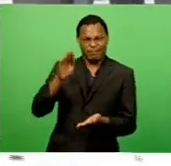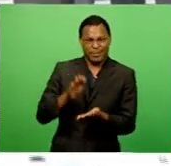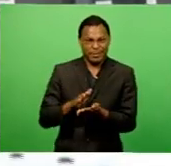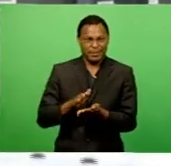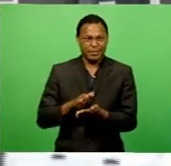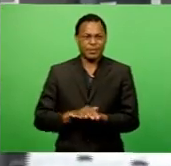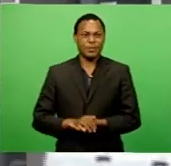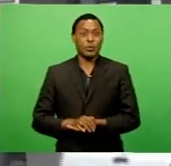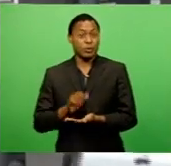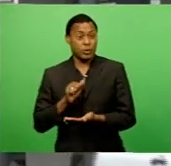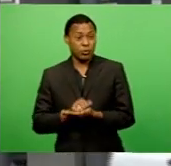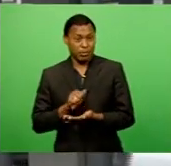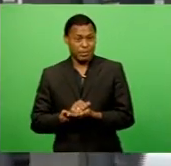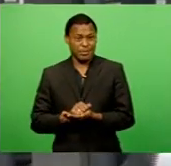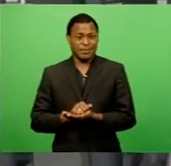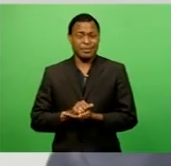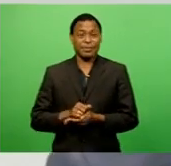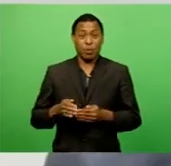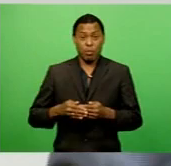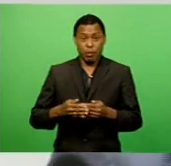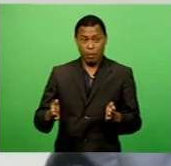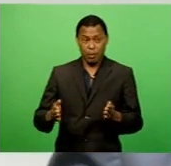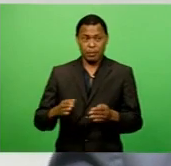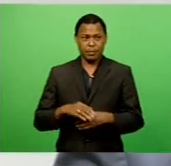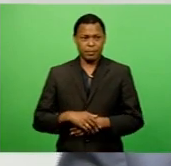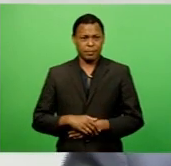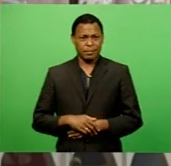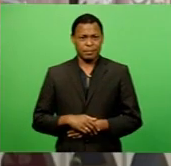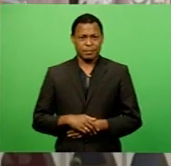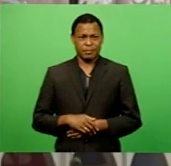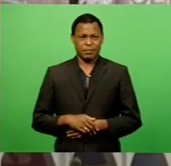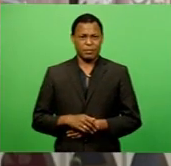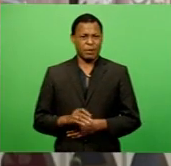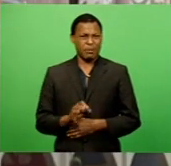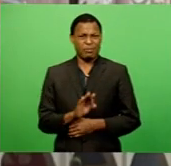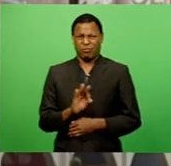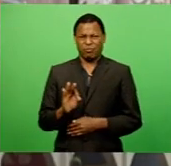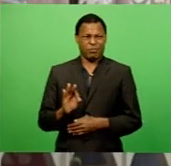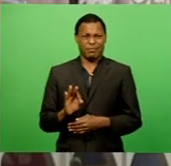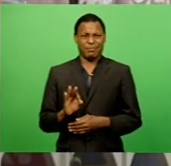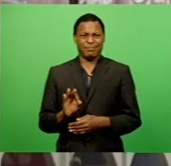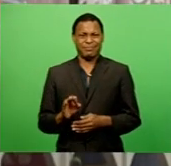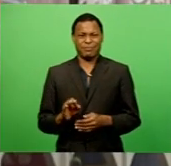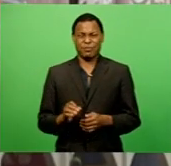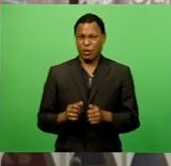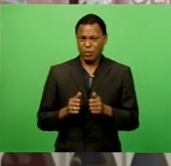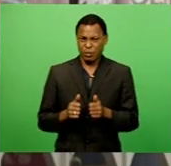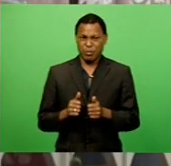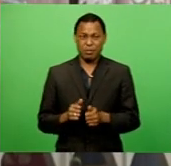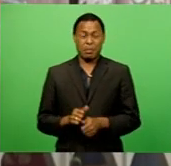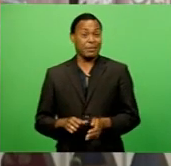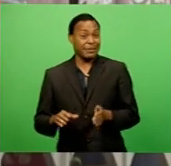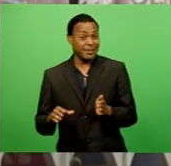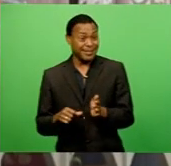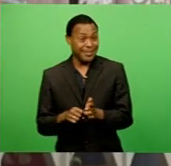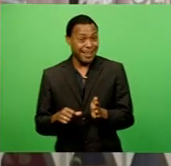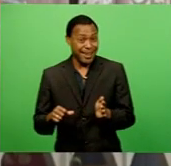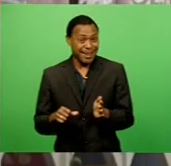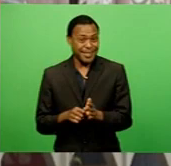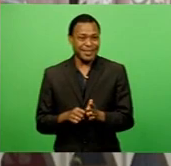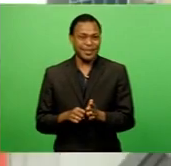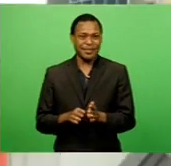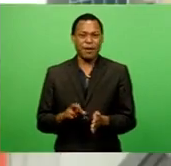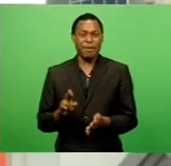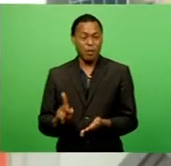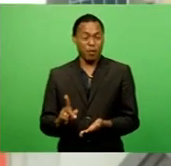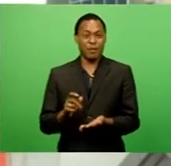but they have to bring down the price, which is unfortunate. Syed Kayum says while it's difficult for authorities to intervene since it's